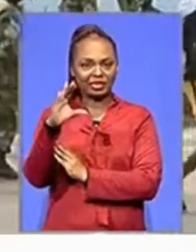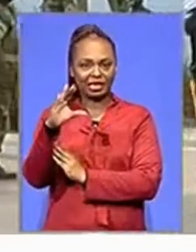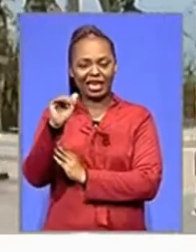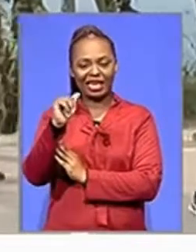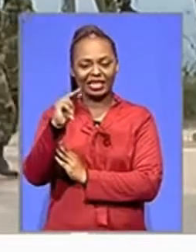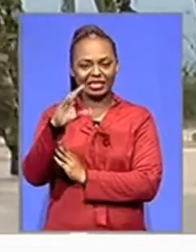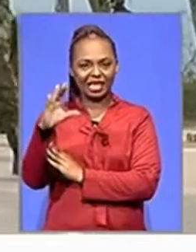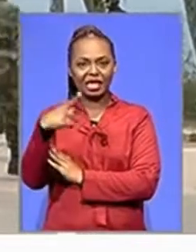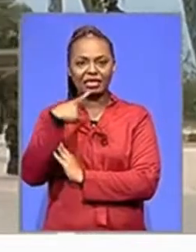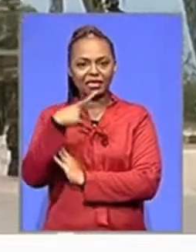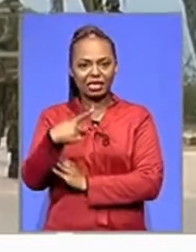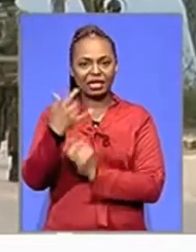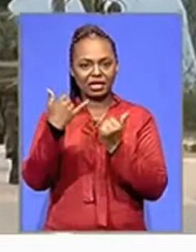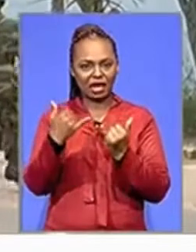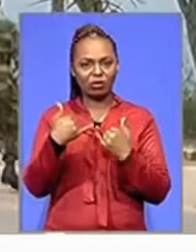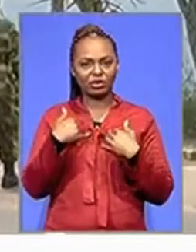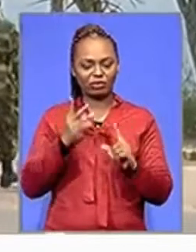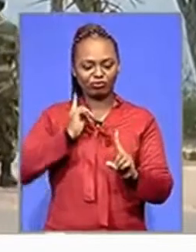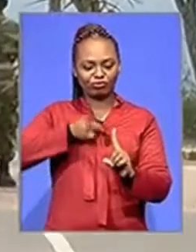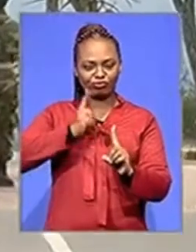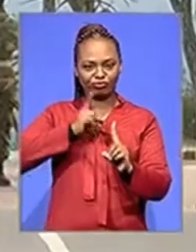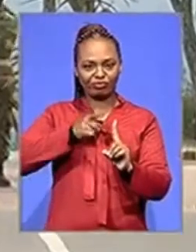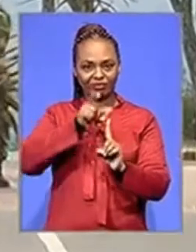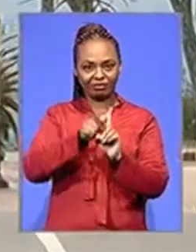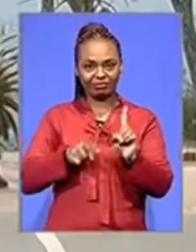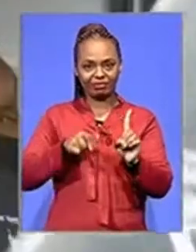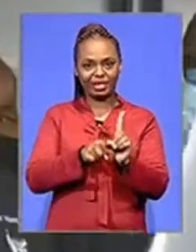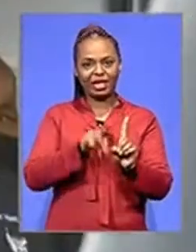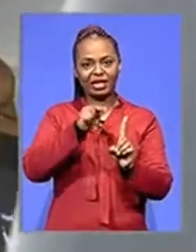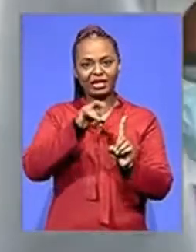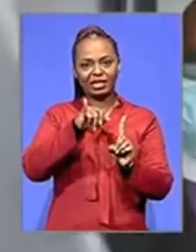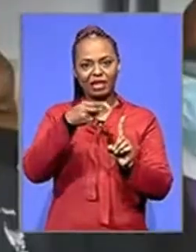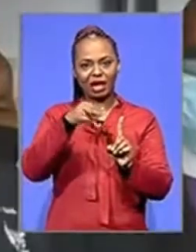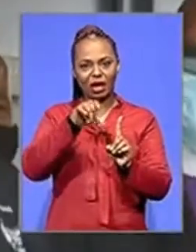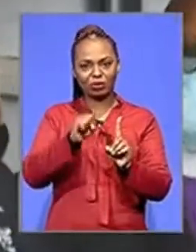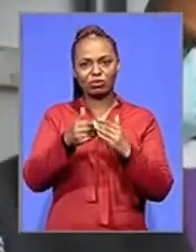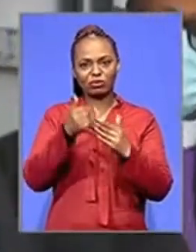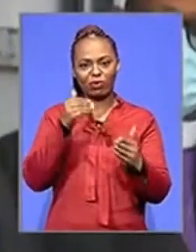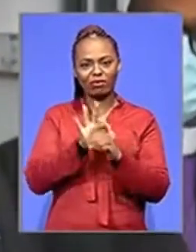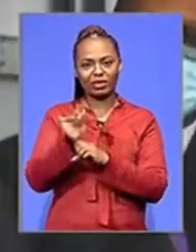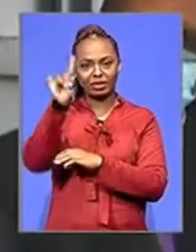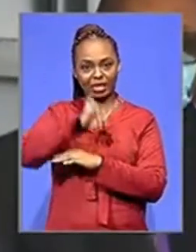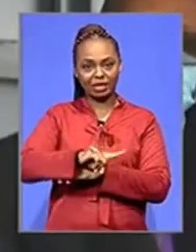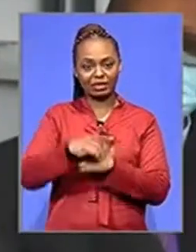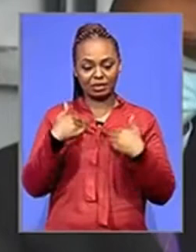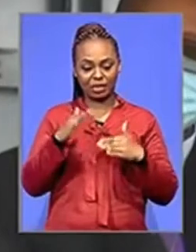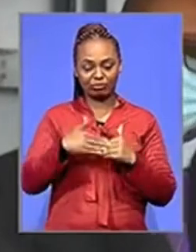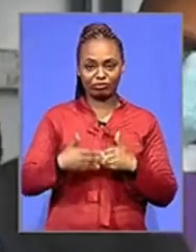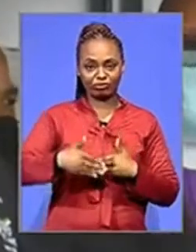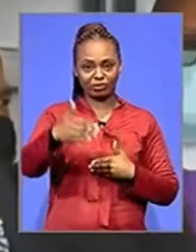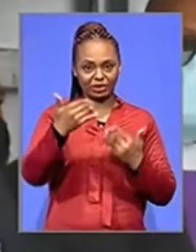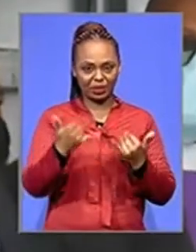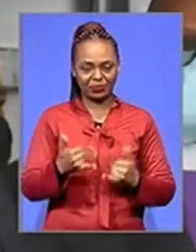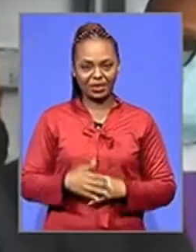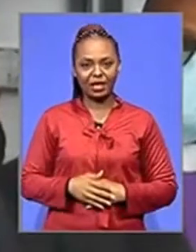re e tla thoma ka dikgatokgalemo kgatlhanong le Niehaus pele go fela matšatši a 30 go tloga bjale. E bolela le